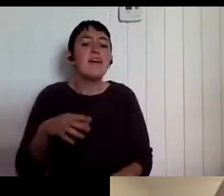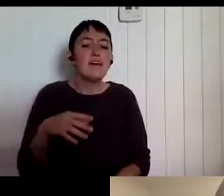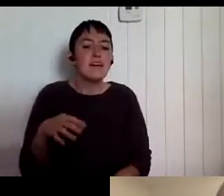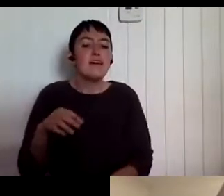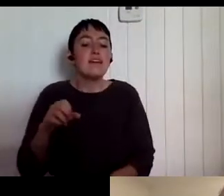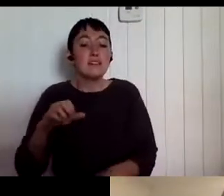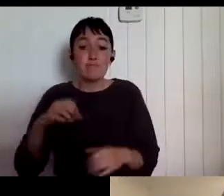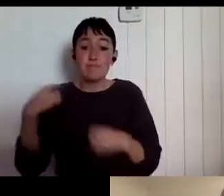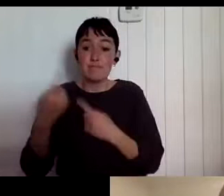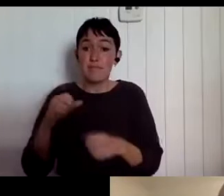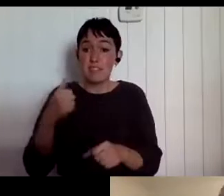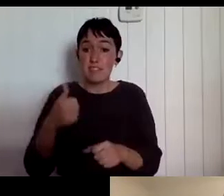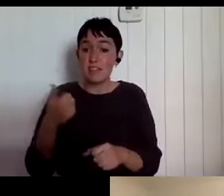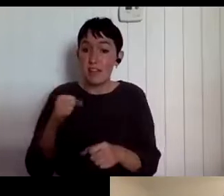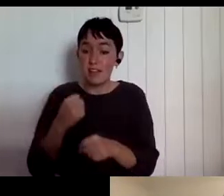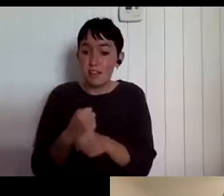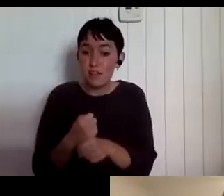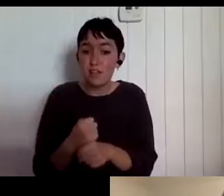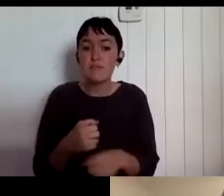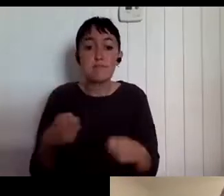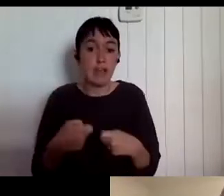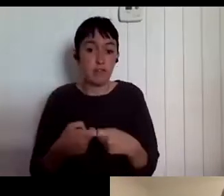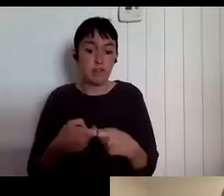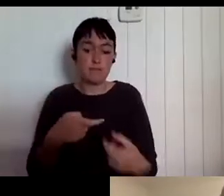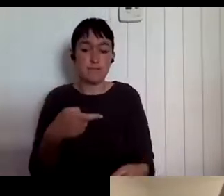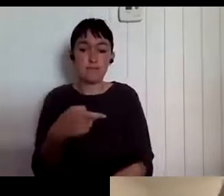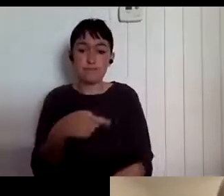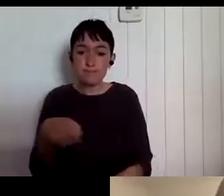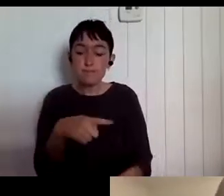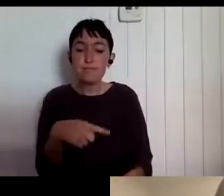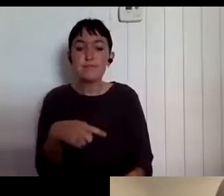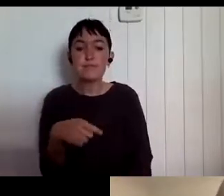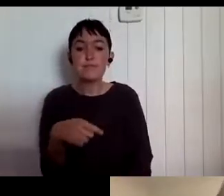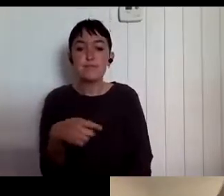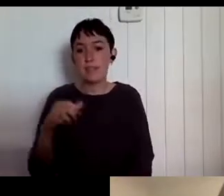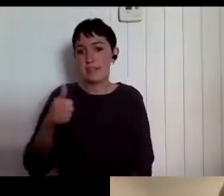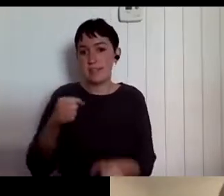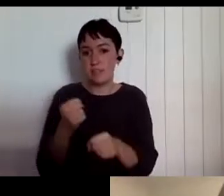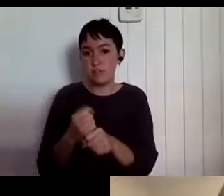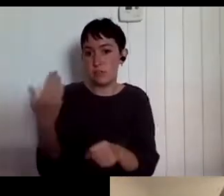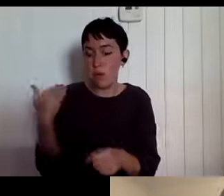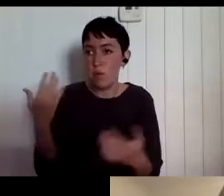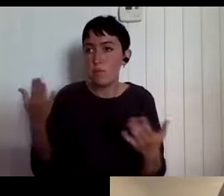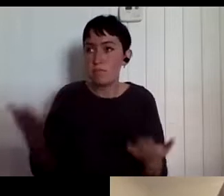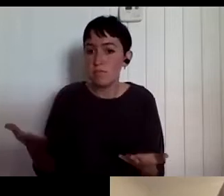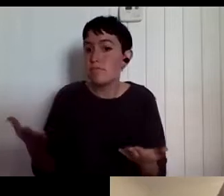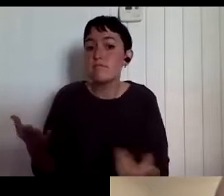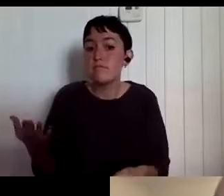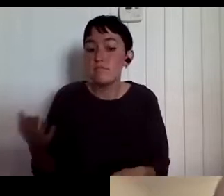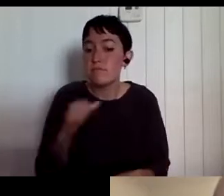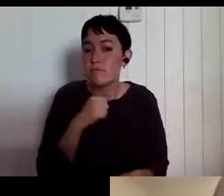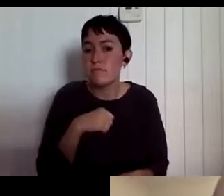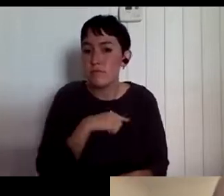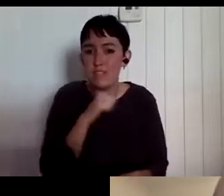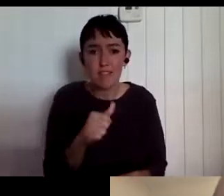mentioning, for batteries themselves, like, I don't know if you remember, you know, about 10 years ago, but we really didn't see many, I don't really say